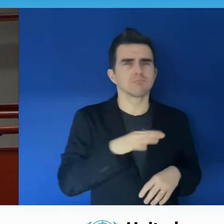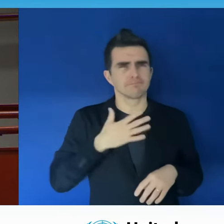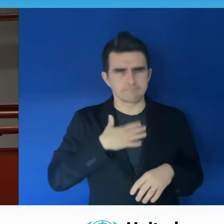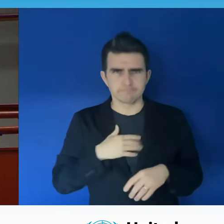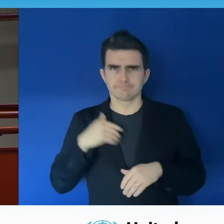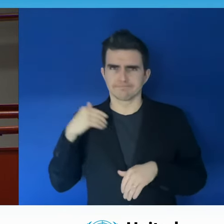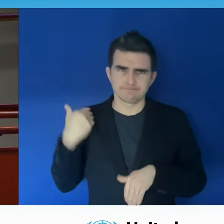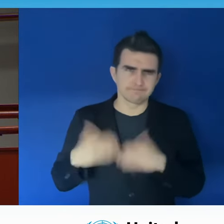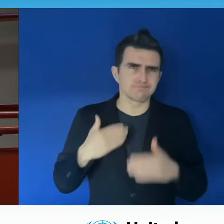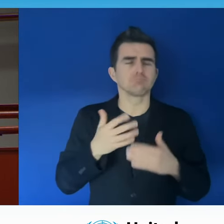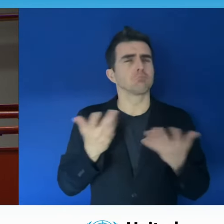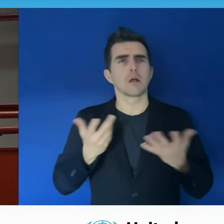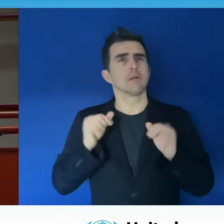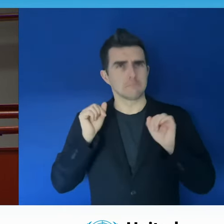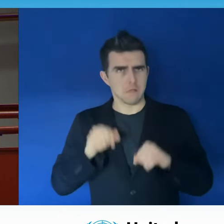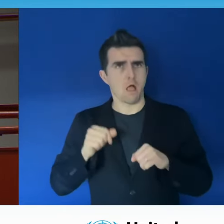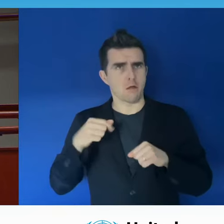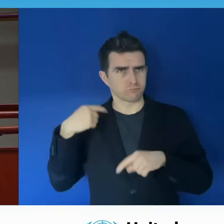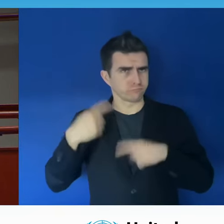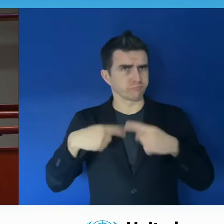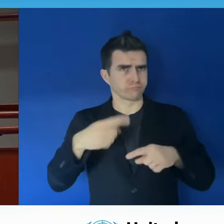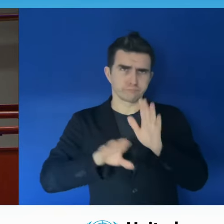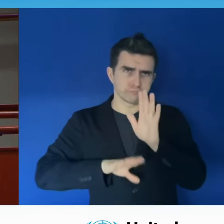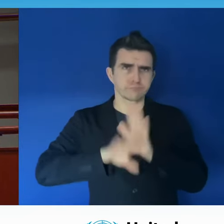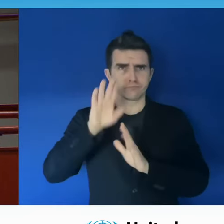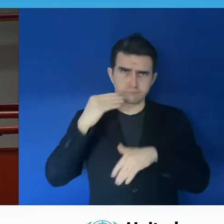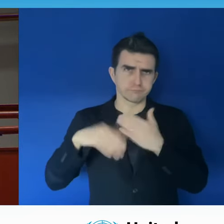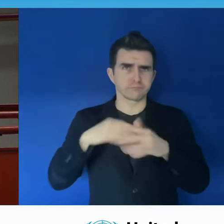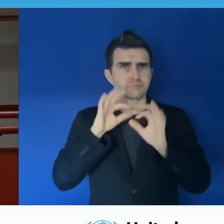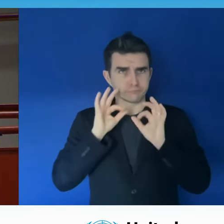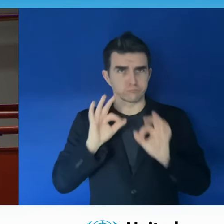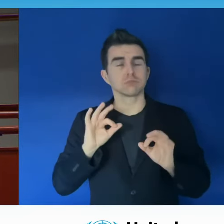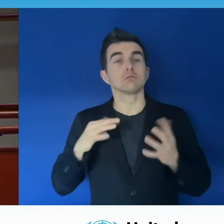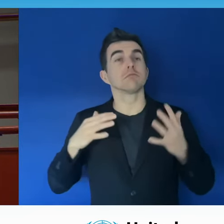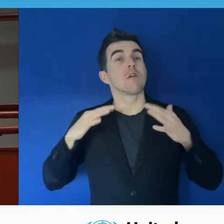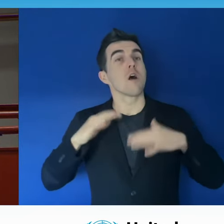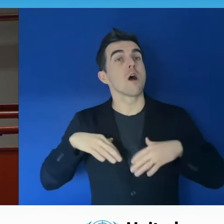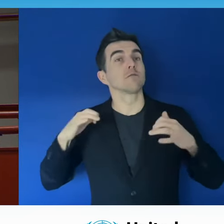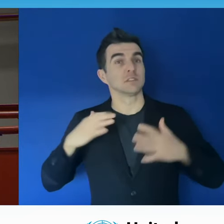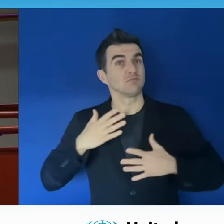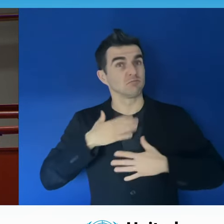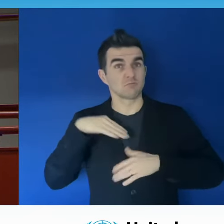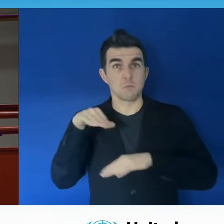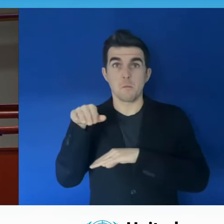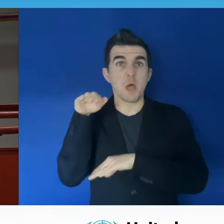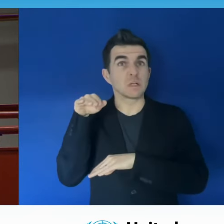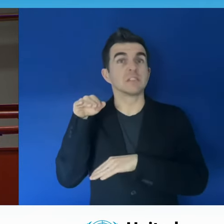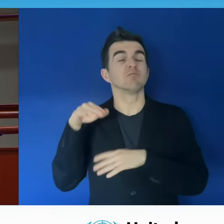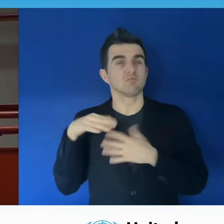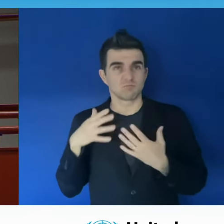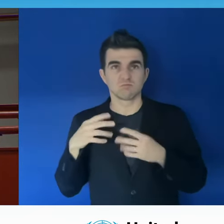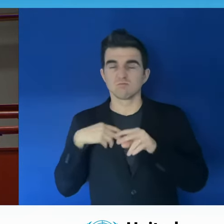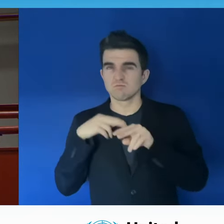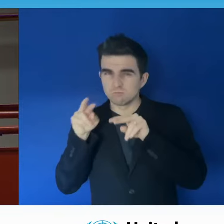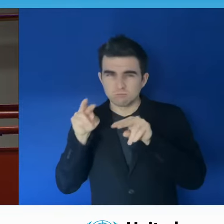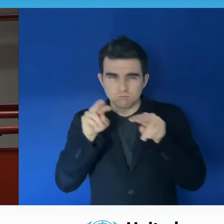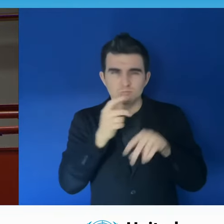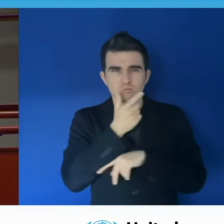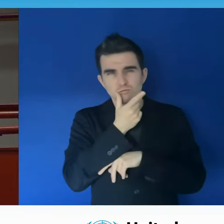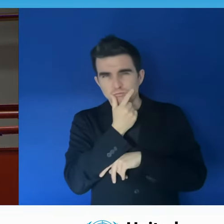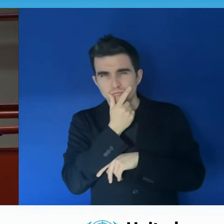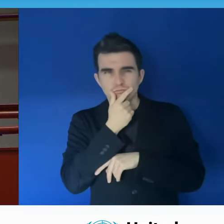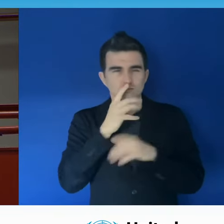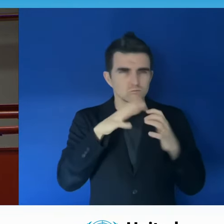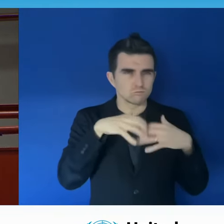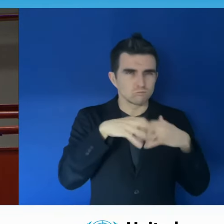is implementing various initiatives aimed at empowering our youth and providing them with the tools they